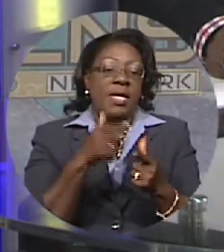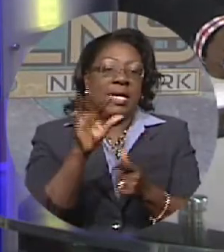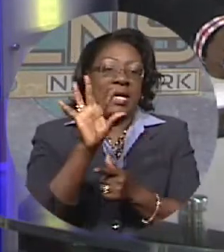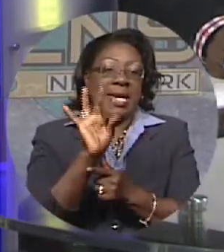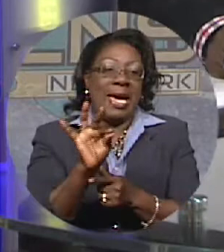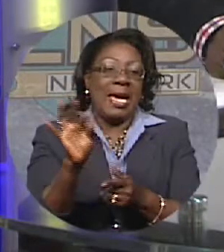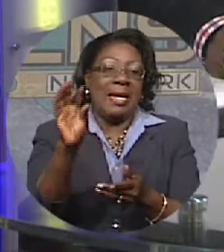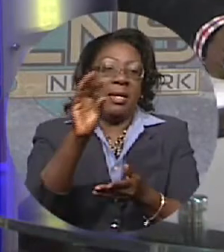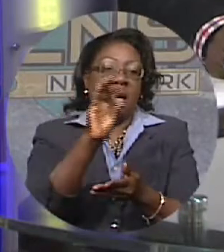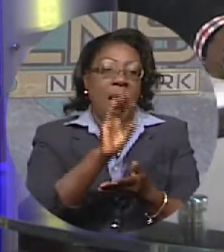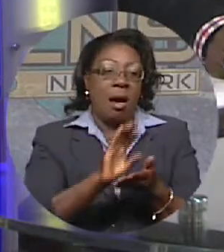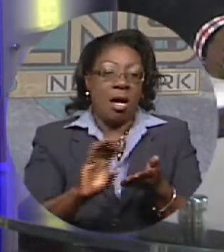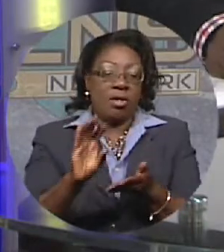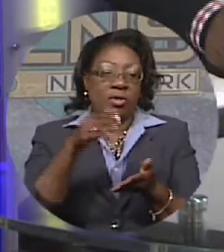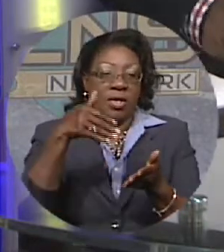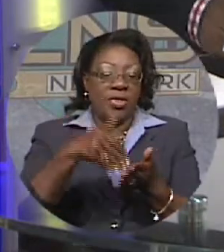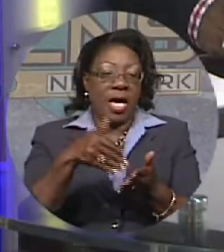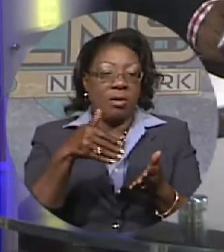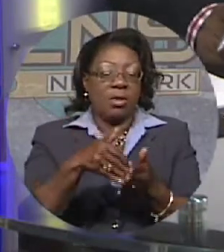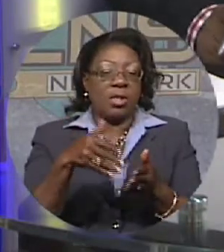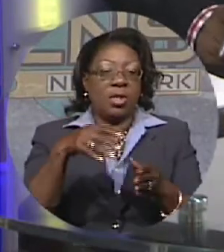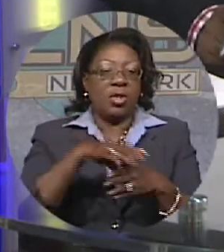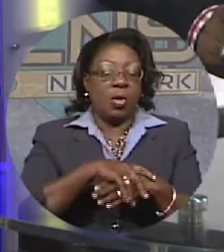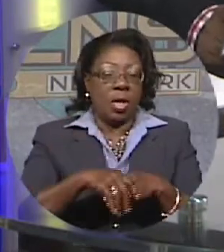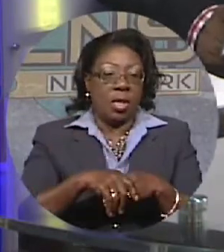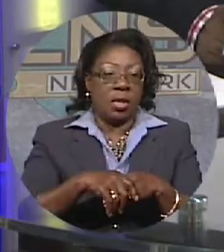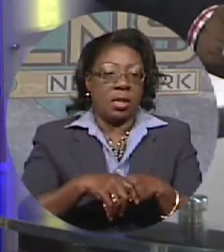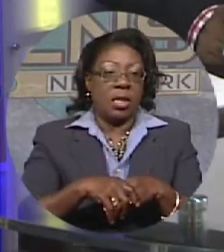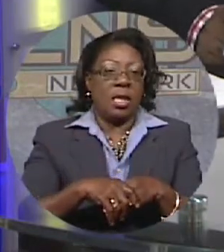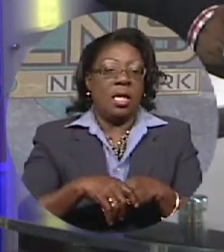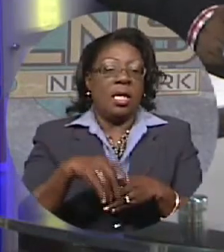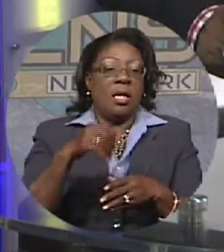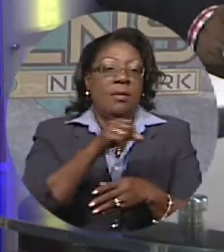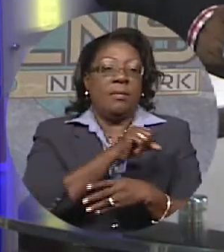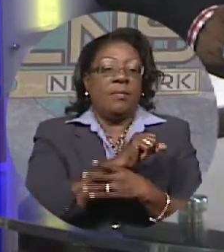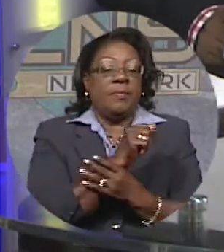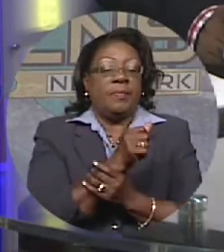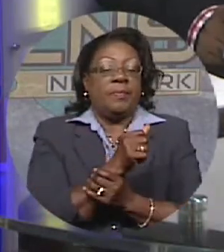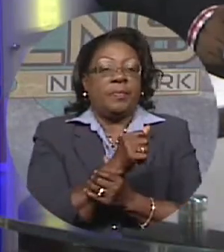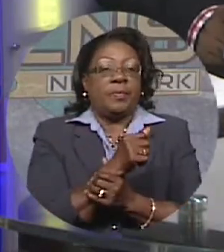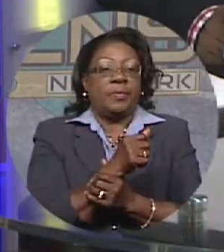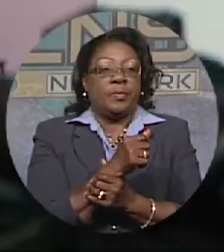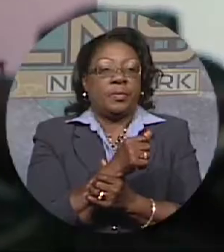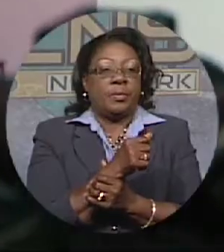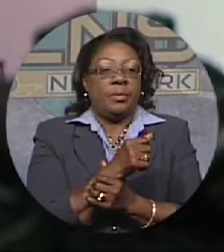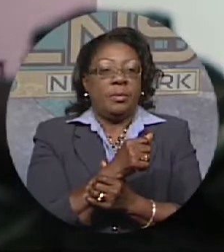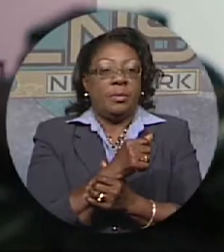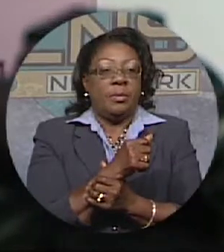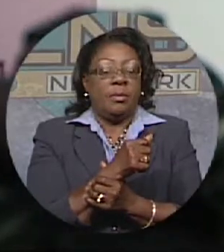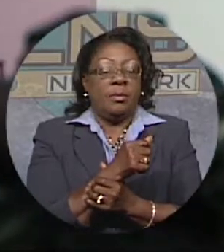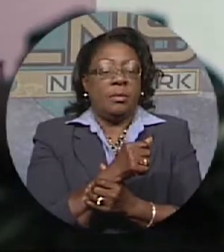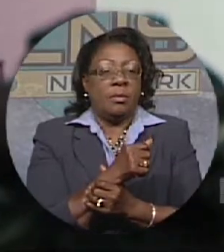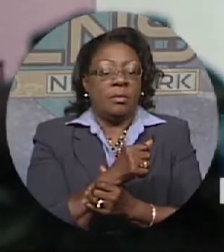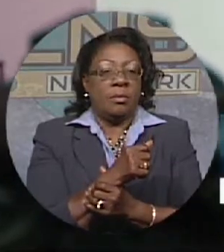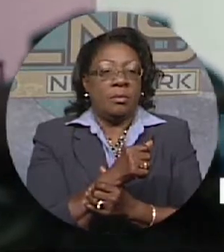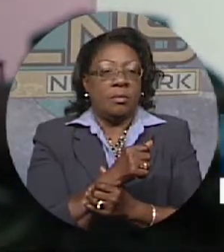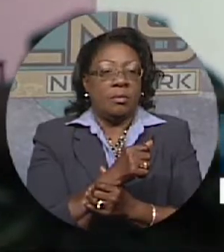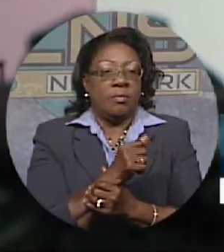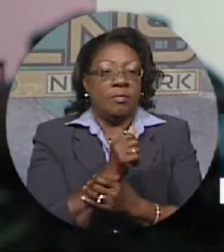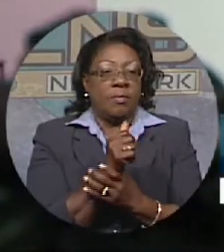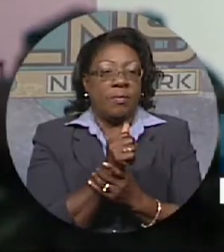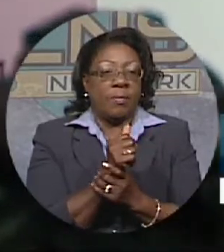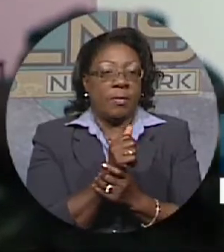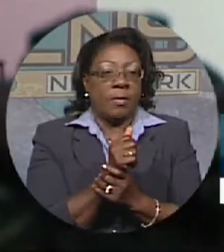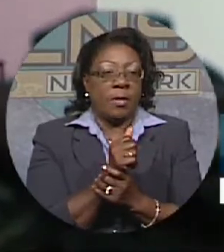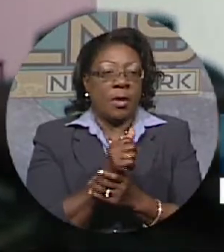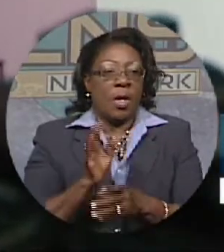and Fire Chairman Gregory Moss. But he's not saying much about this latest probe. We're not going to release anywhere until we have all the